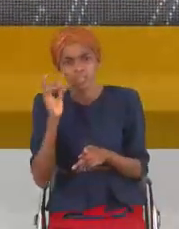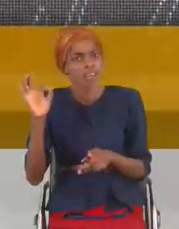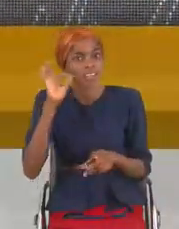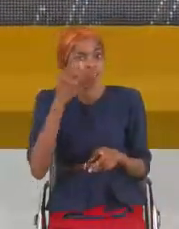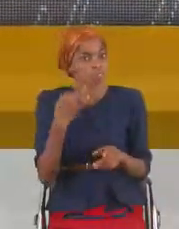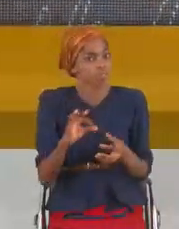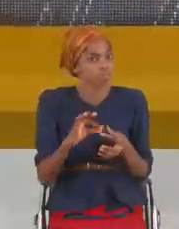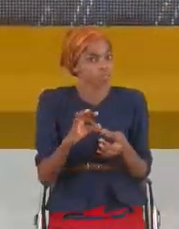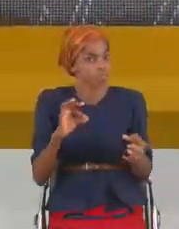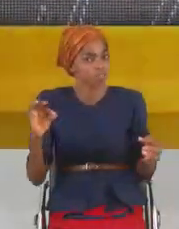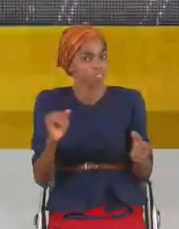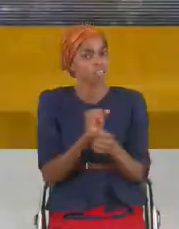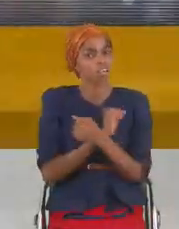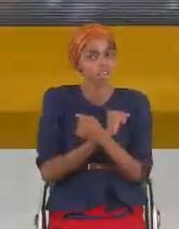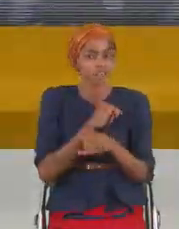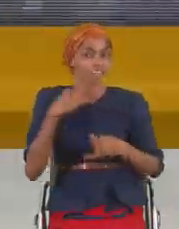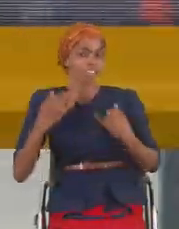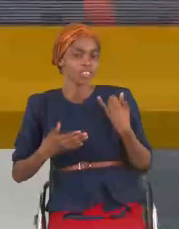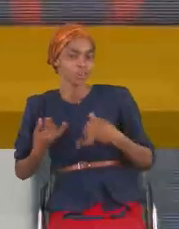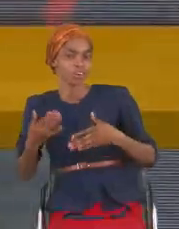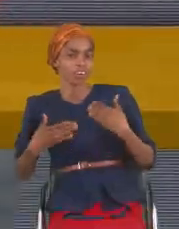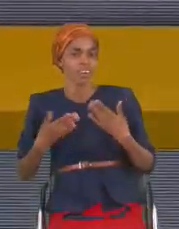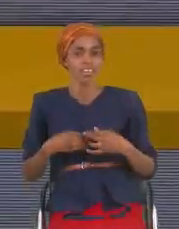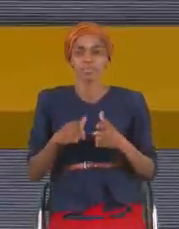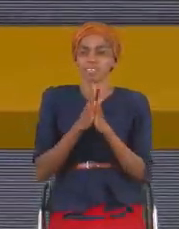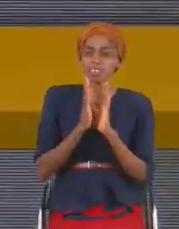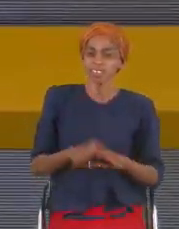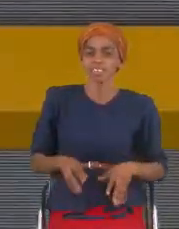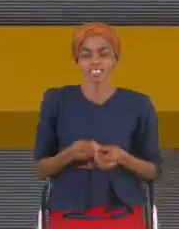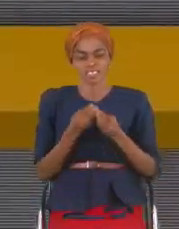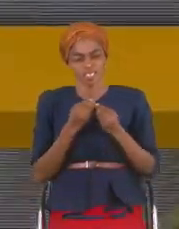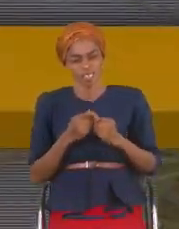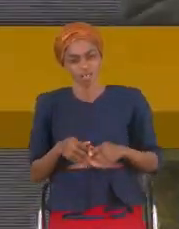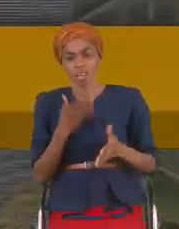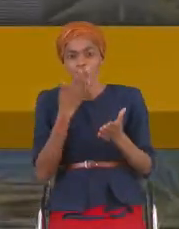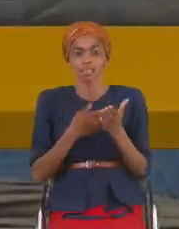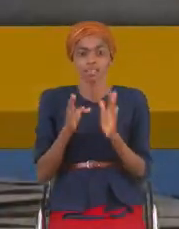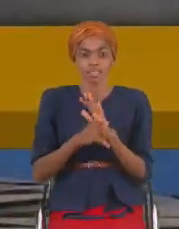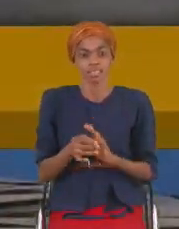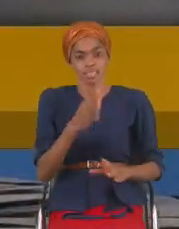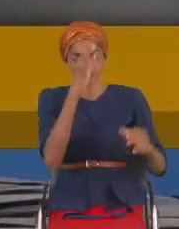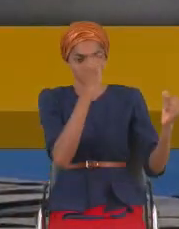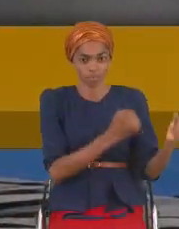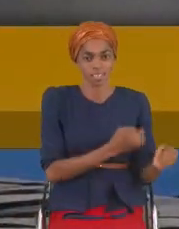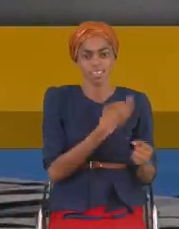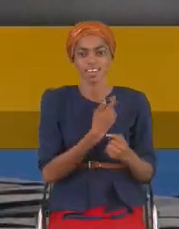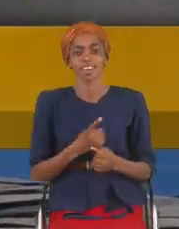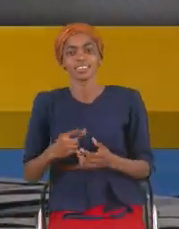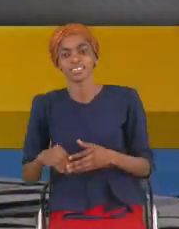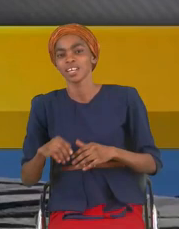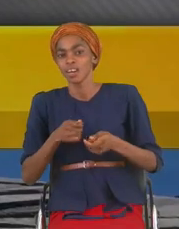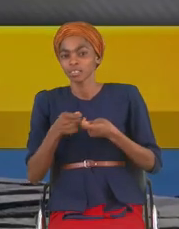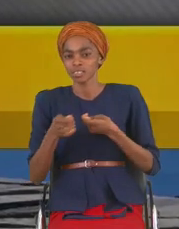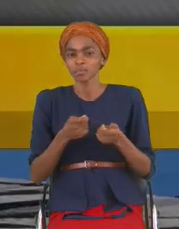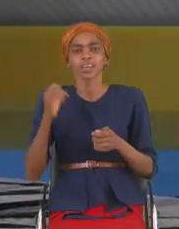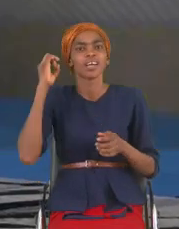the love, the joy, the peace, the gentleness, and the goodness, and the faith, and the temperance is the